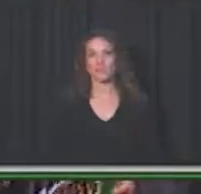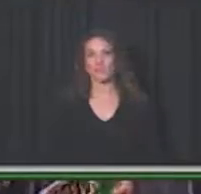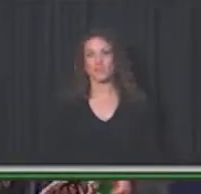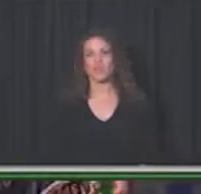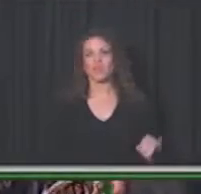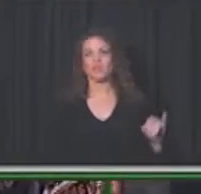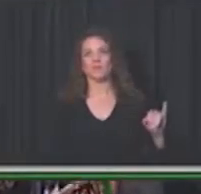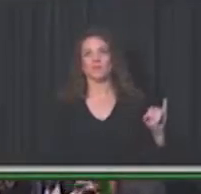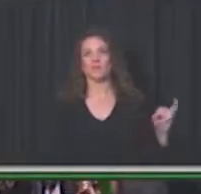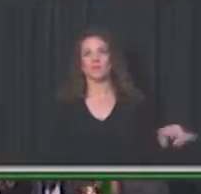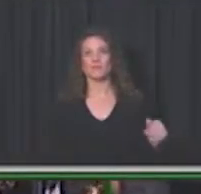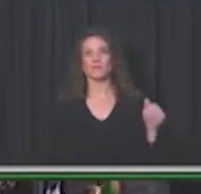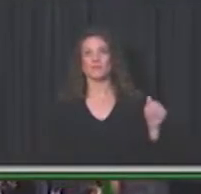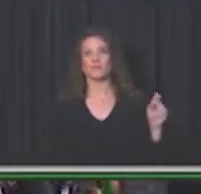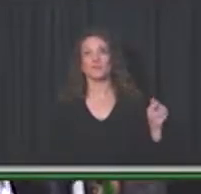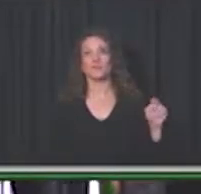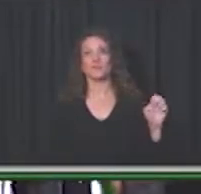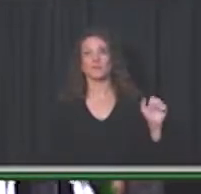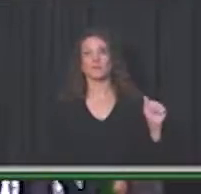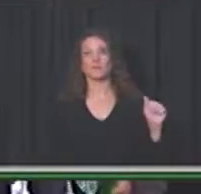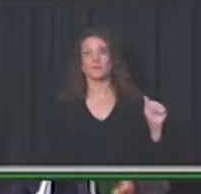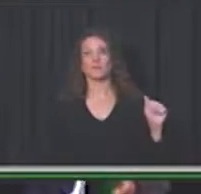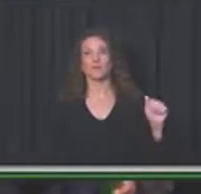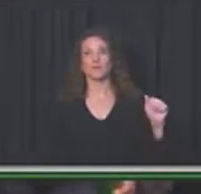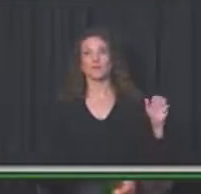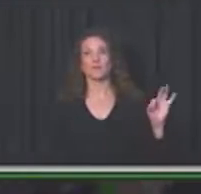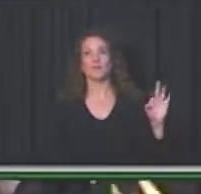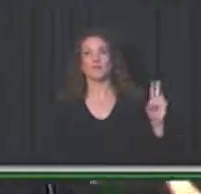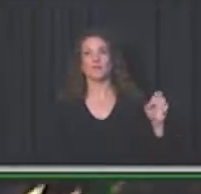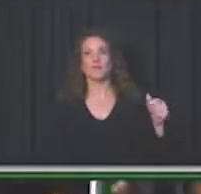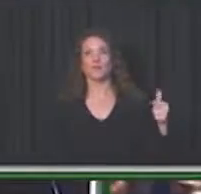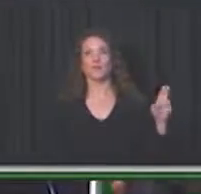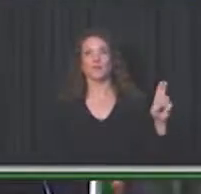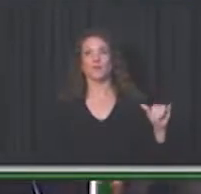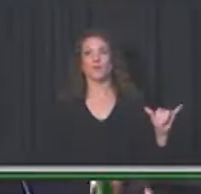Janae Dawn Fuquay. Anna Otten.